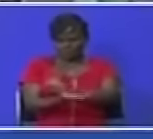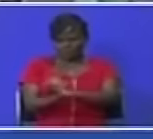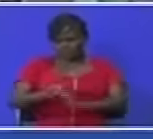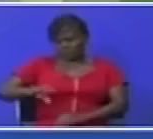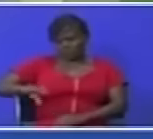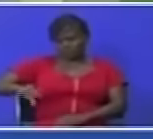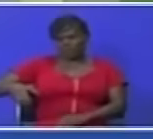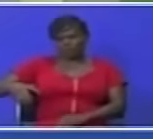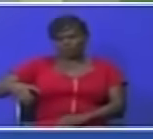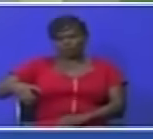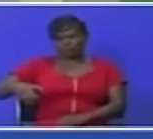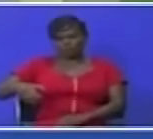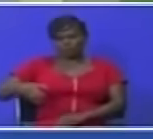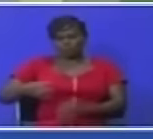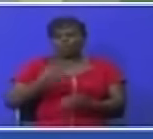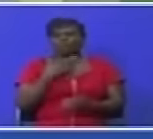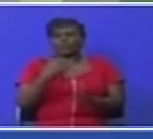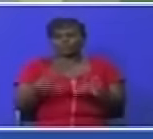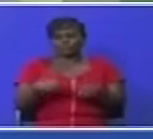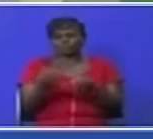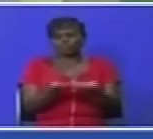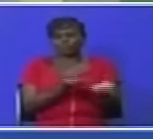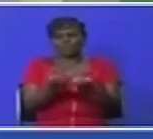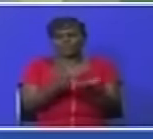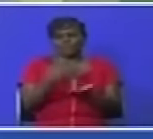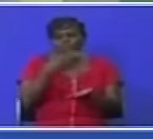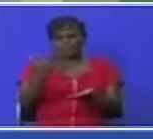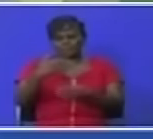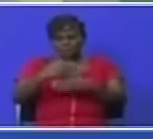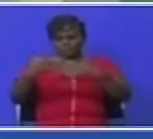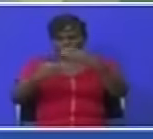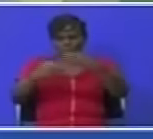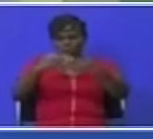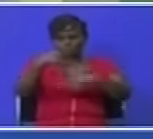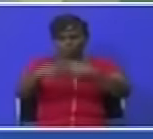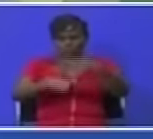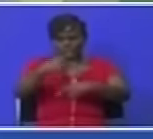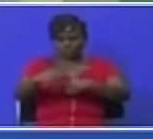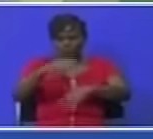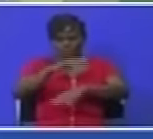are poised to deliver good returns as investment in infrastructure continue to pay off.